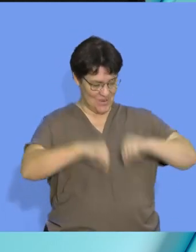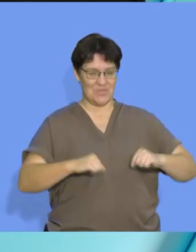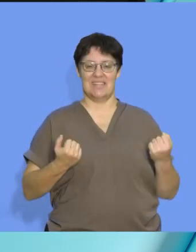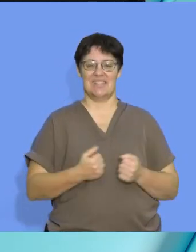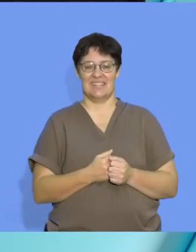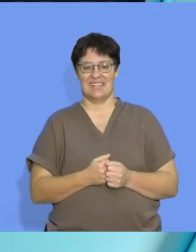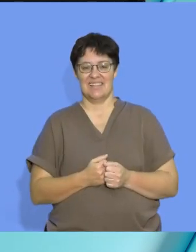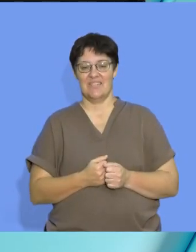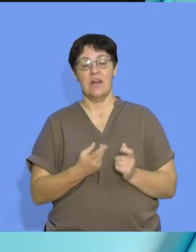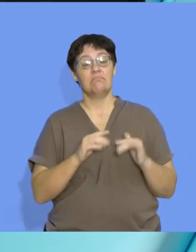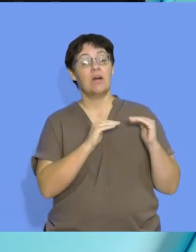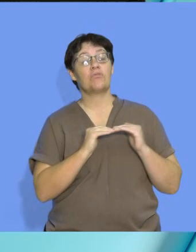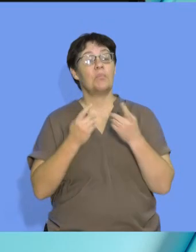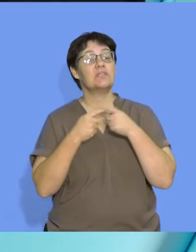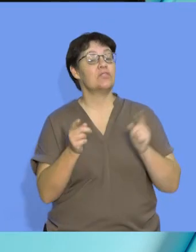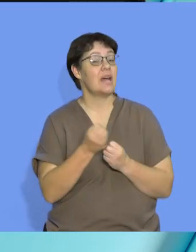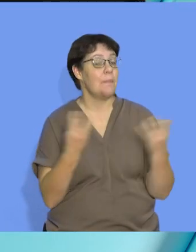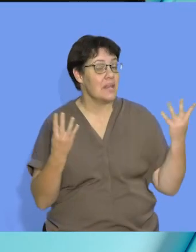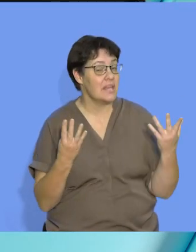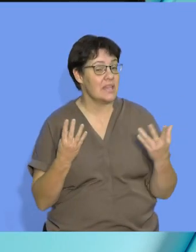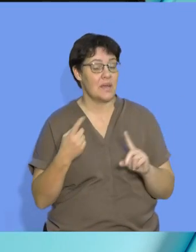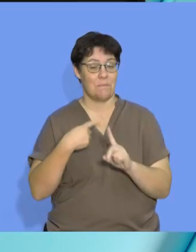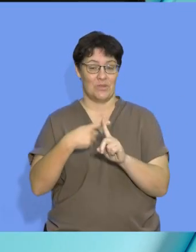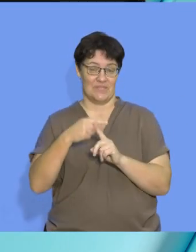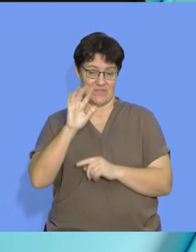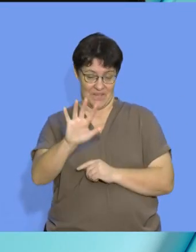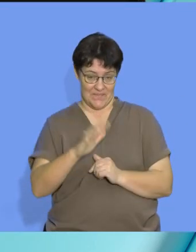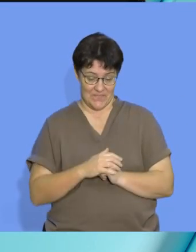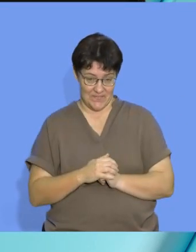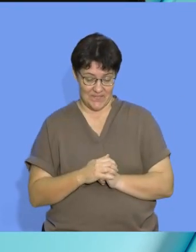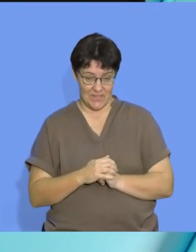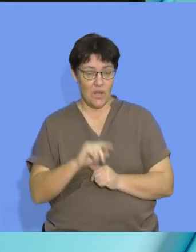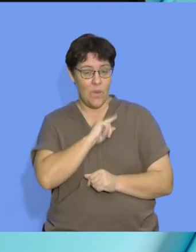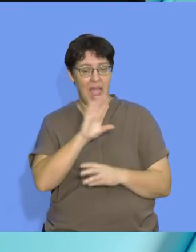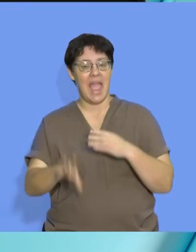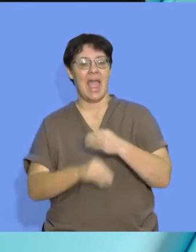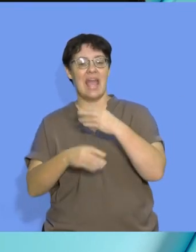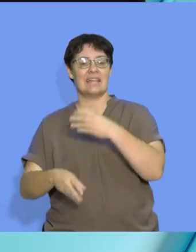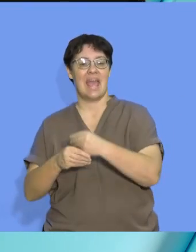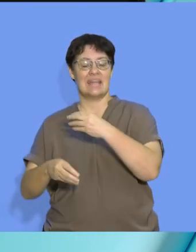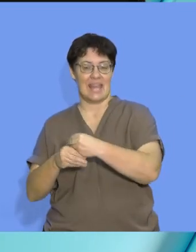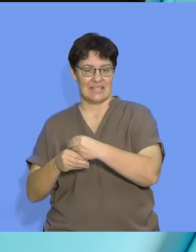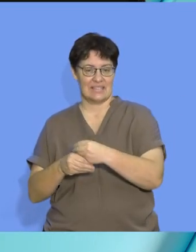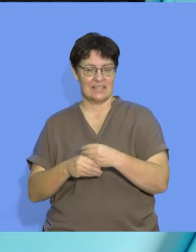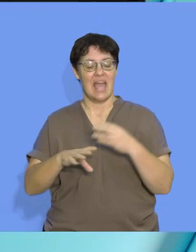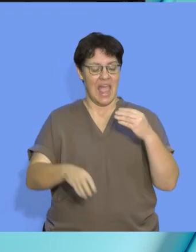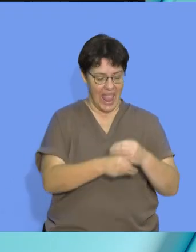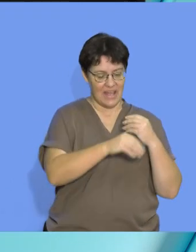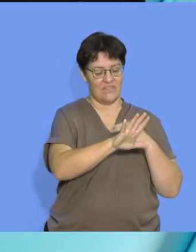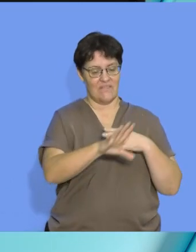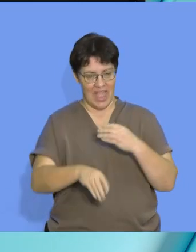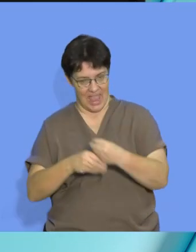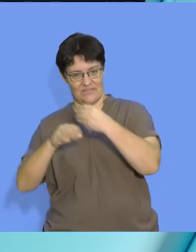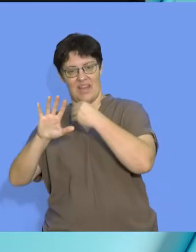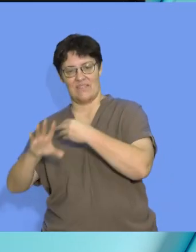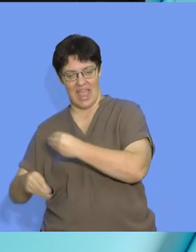me that the common difference is positive 5, because I have added 5 continuously